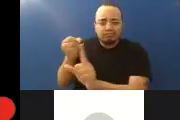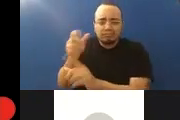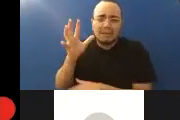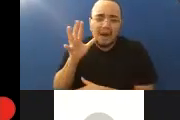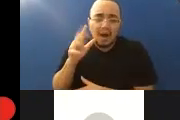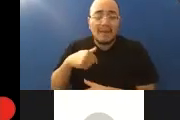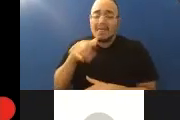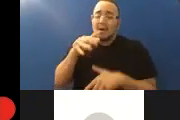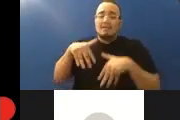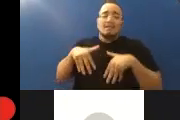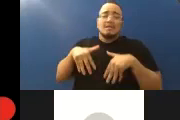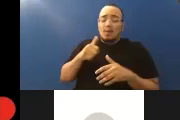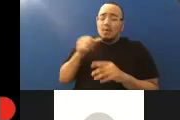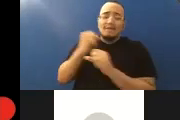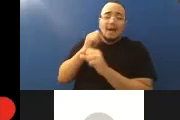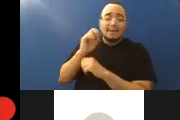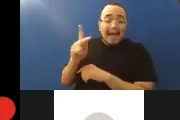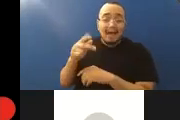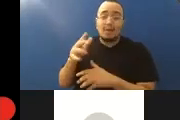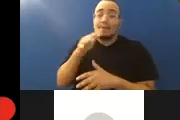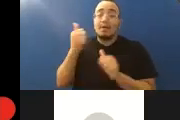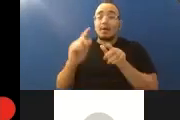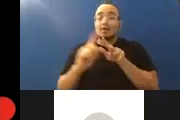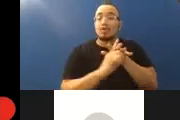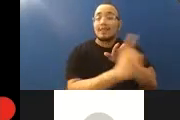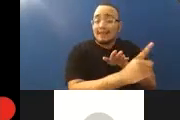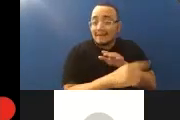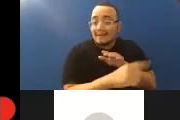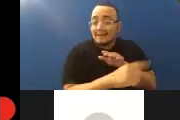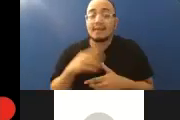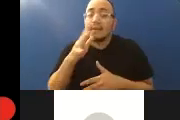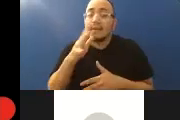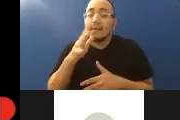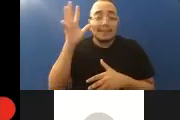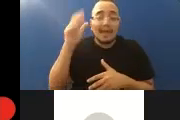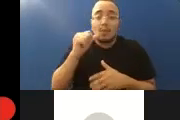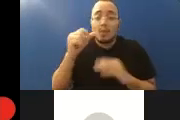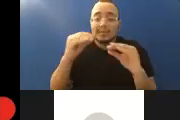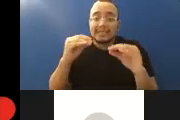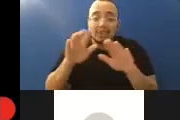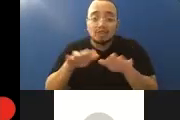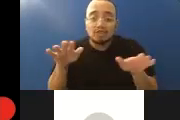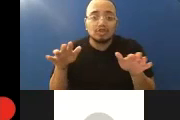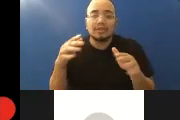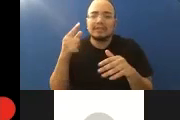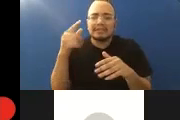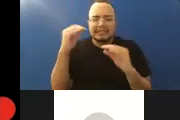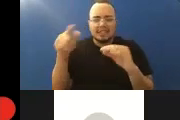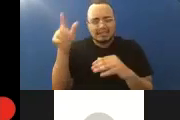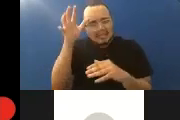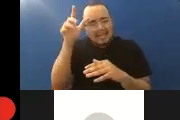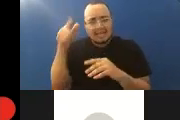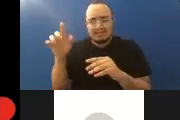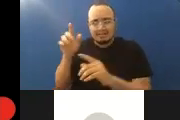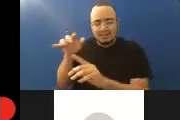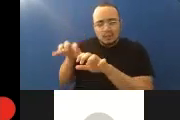trying to leave or teaching their children that this is wrong. It's like, they stay because he's the breadwinner. They stay